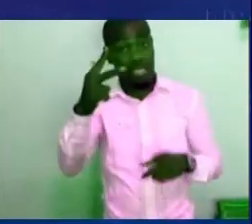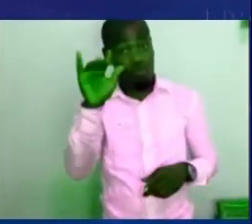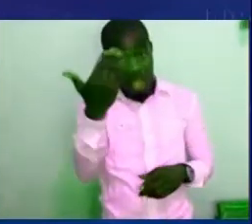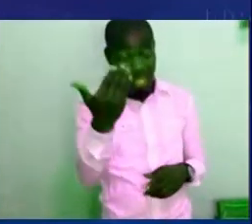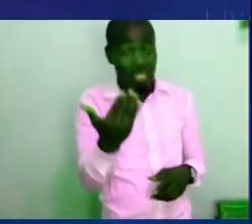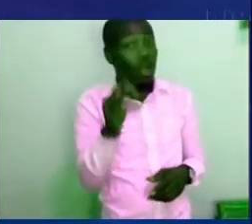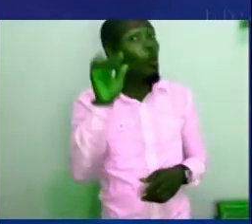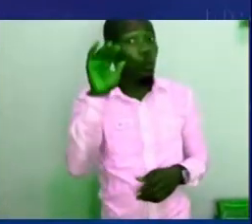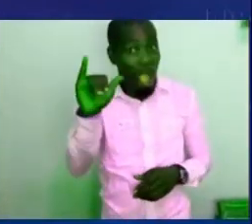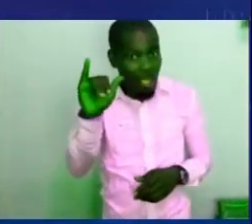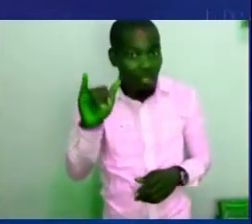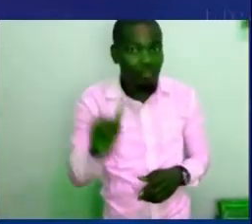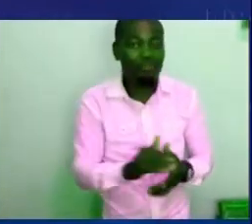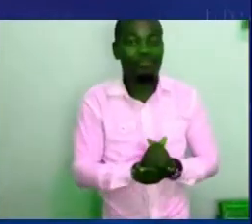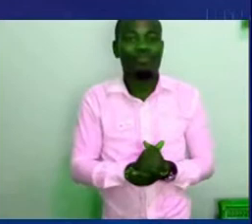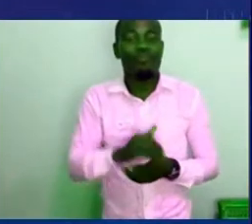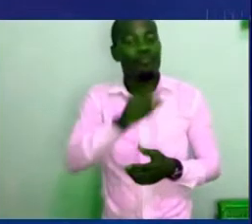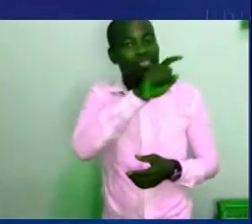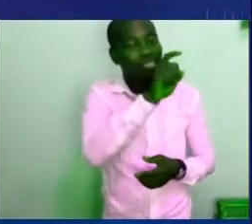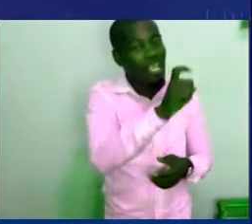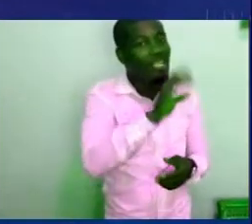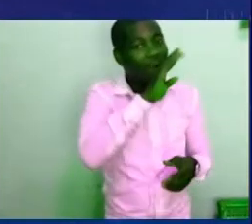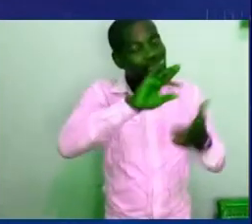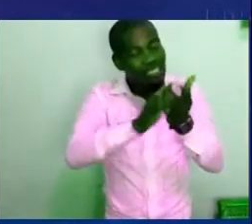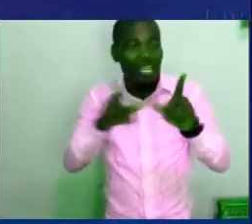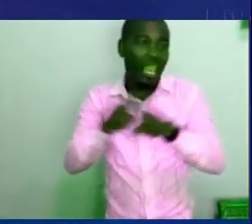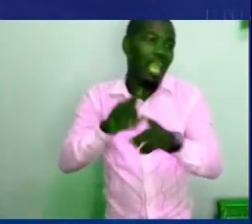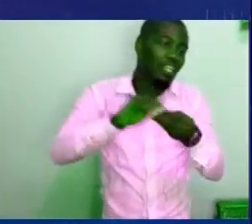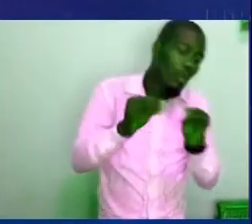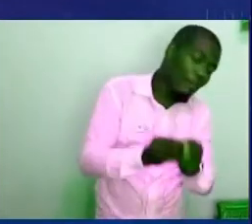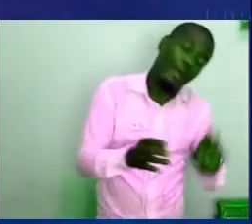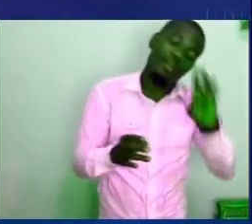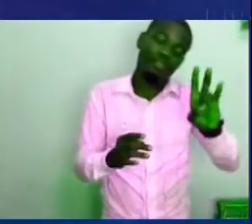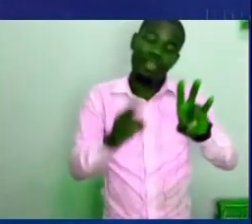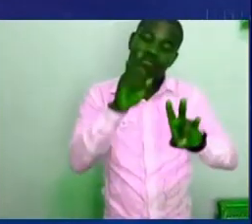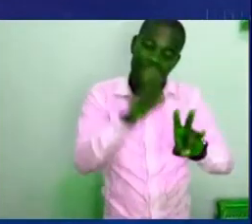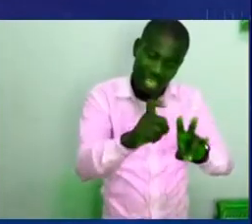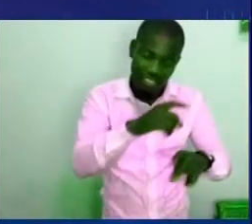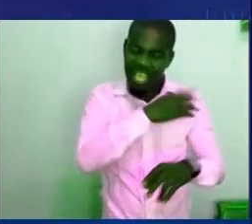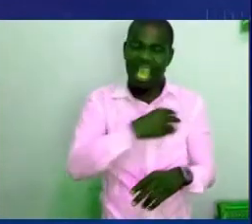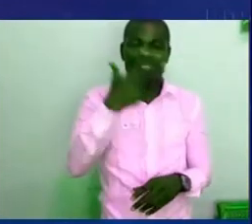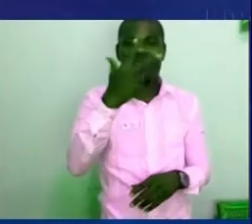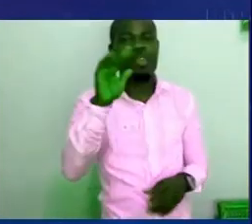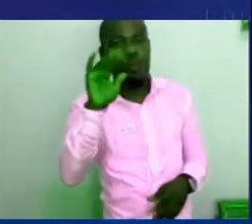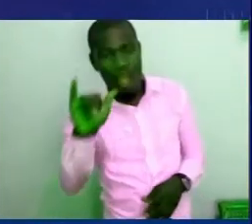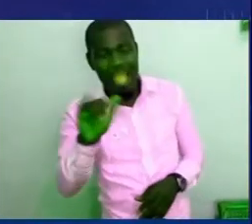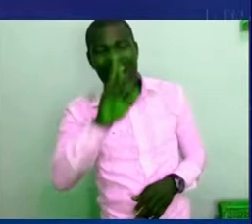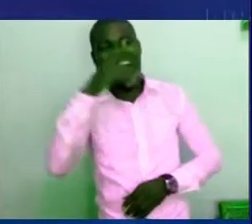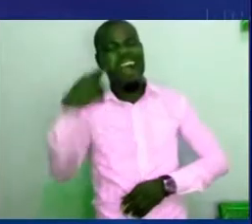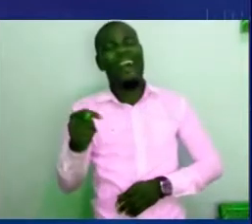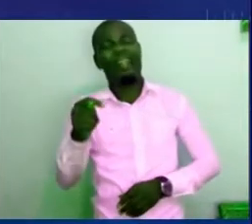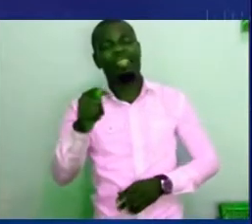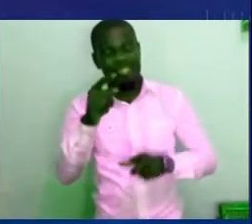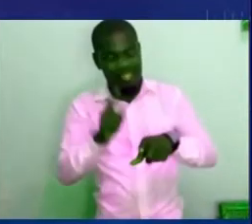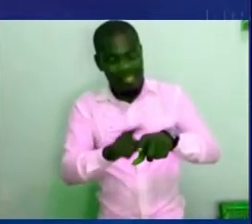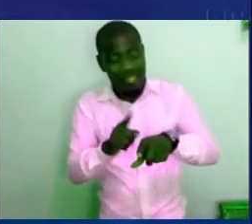2x plus 3y. X and y are treated like numbers, and 7x, 2x,